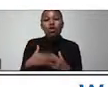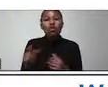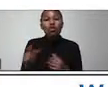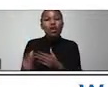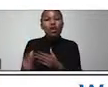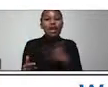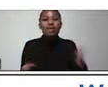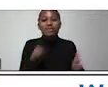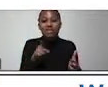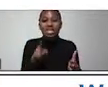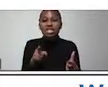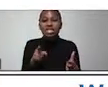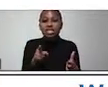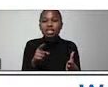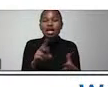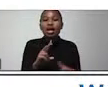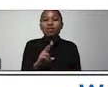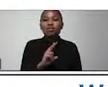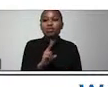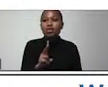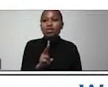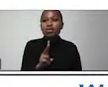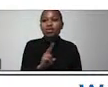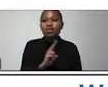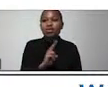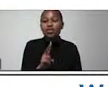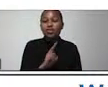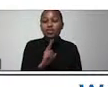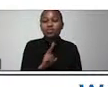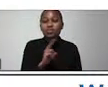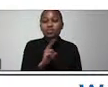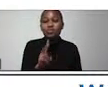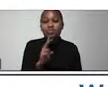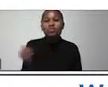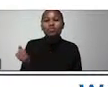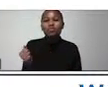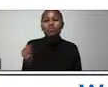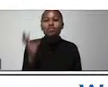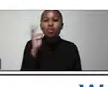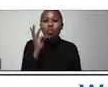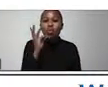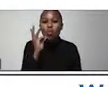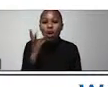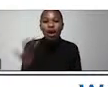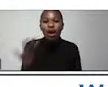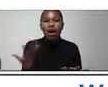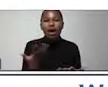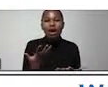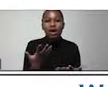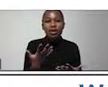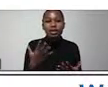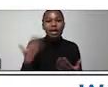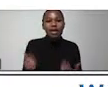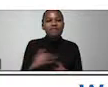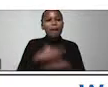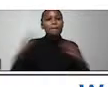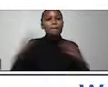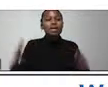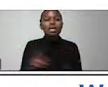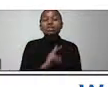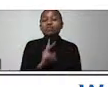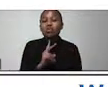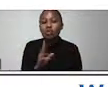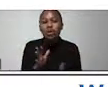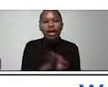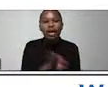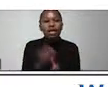this is actually, these are the volumes that are actually indicated actually in here. Of course, wine, you know, with the biggest volume, and